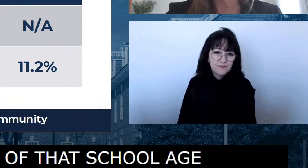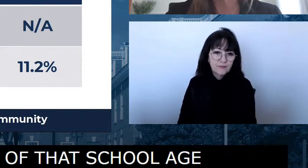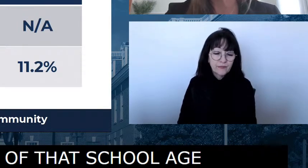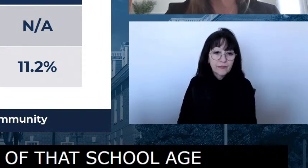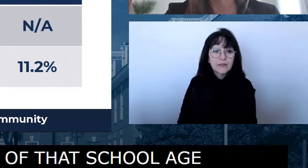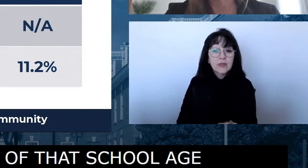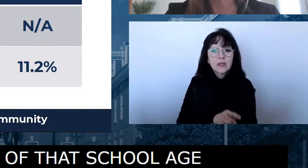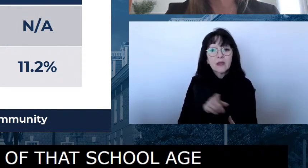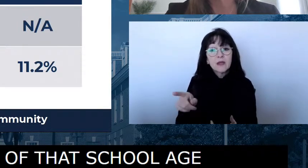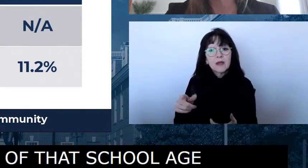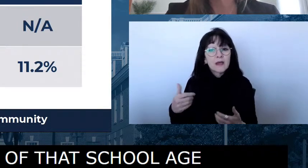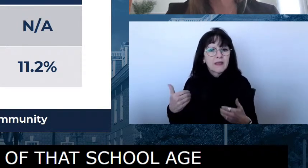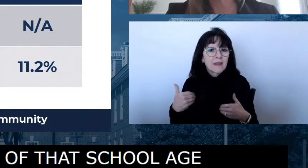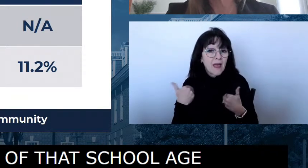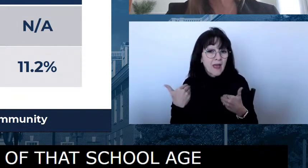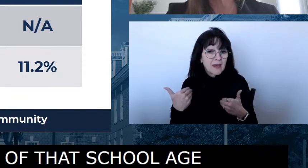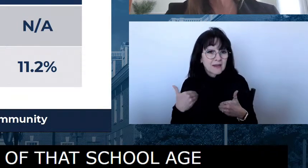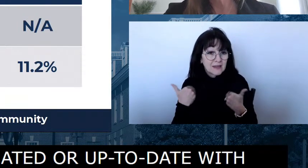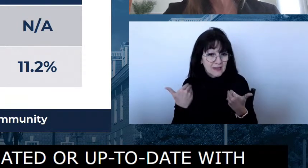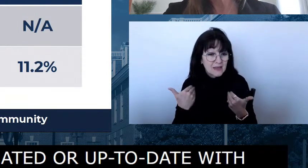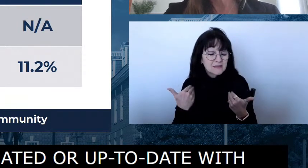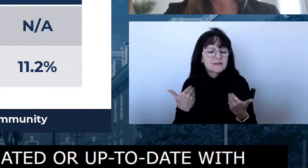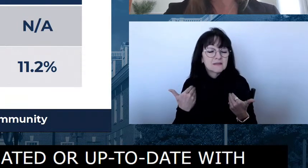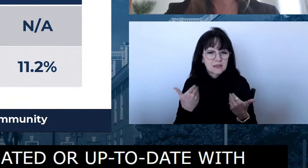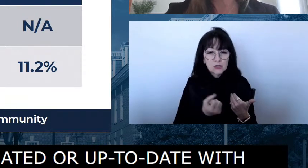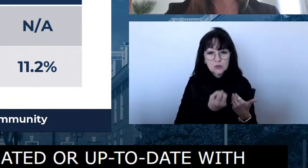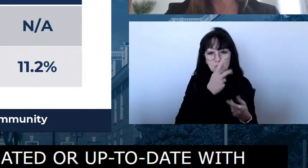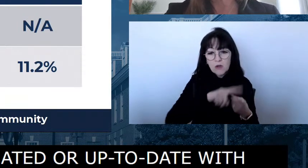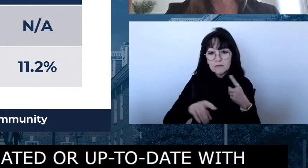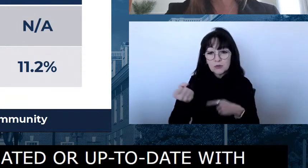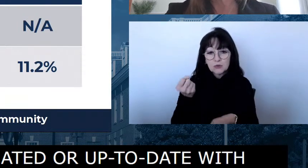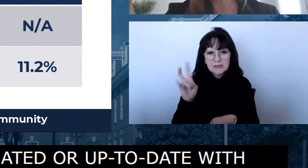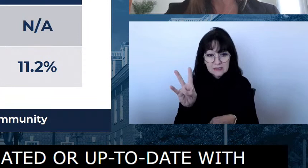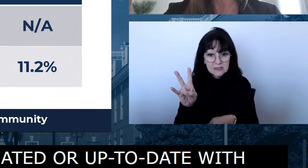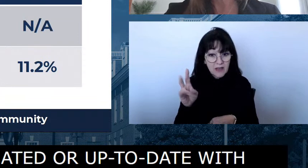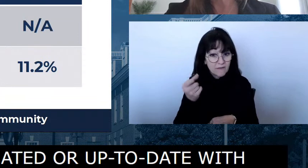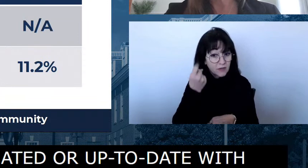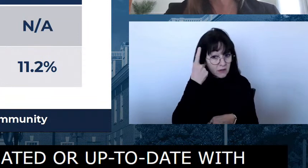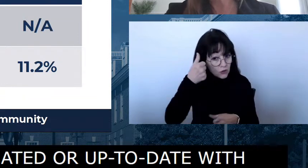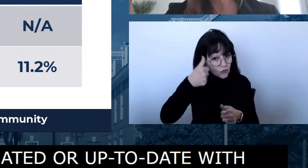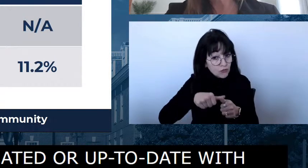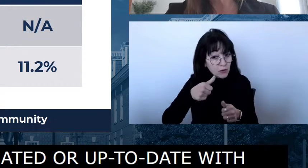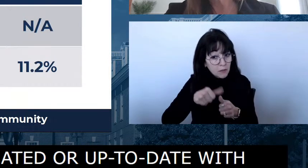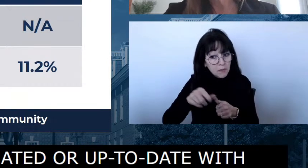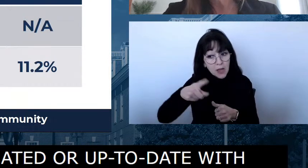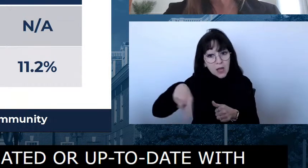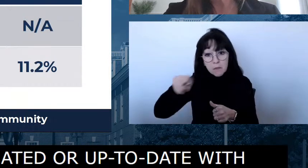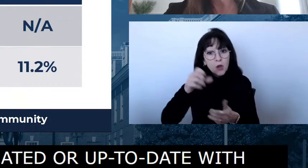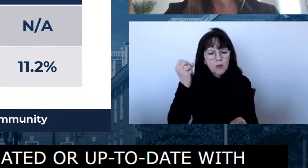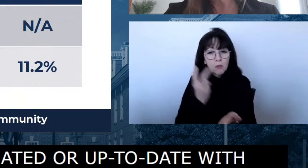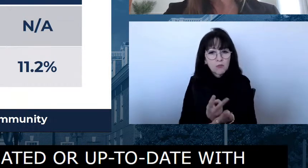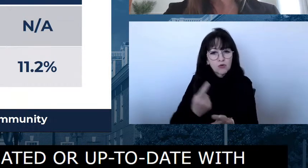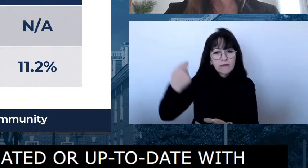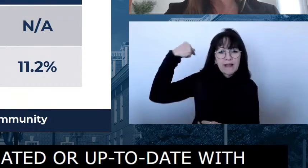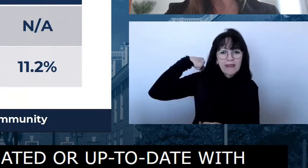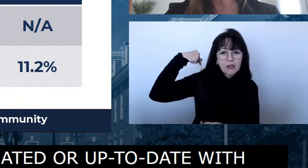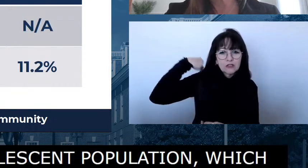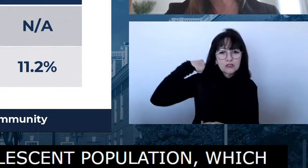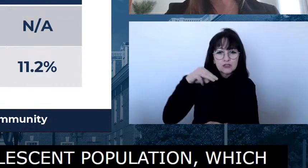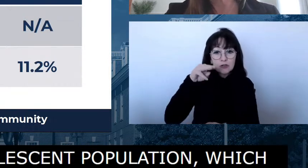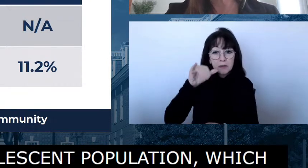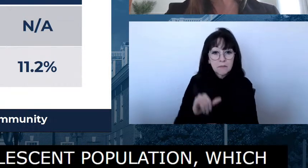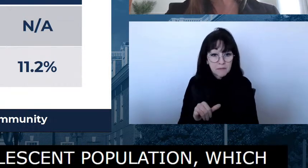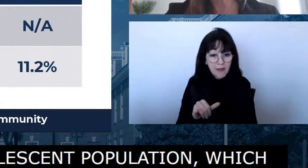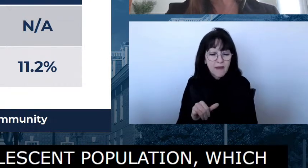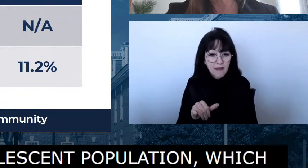adolescent population, which has all had access to the vaccine since May, we do have 64%